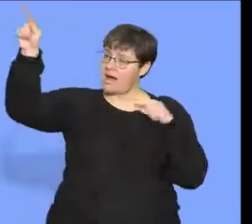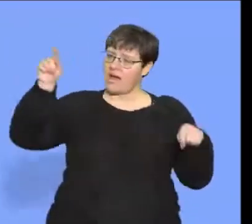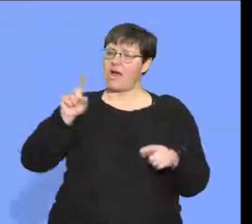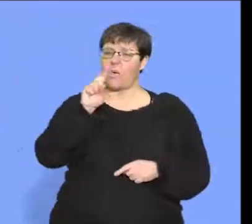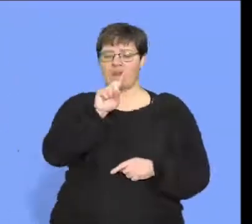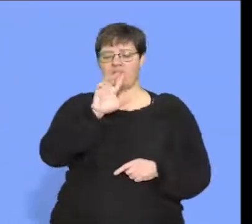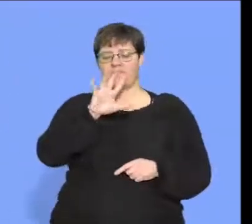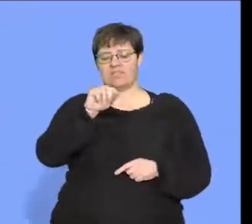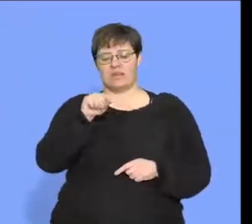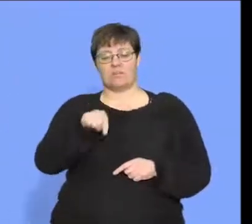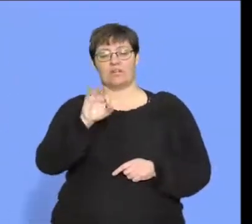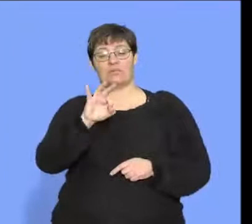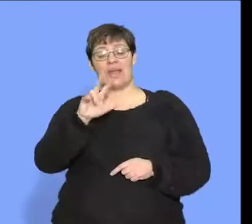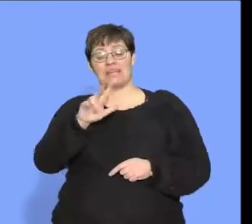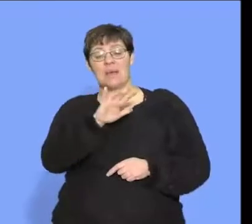earlier,